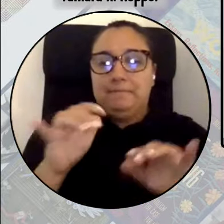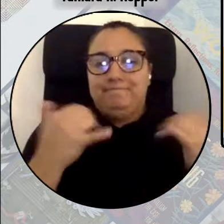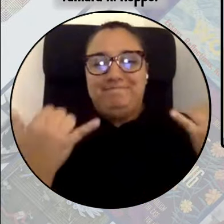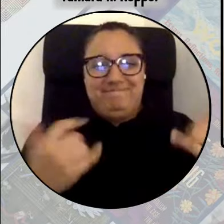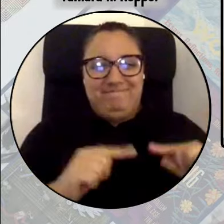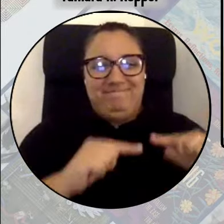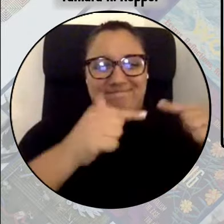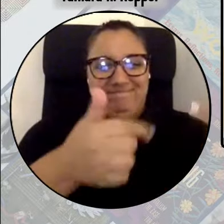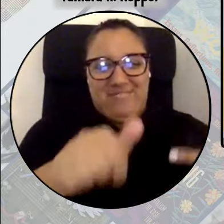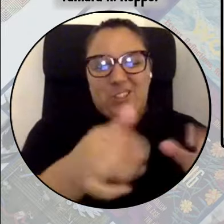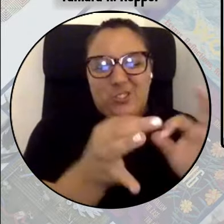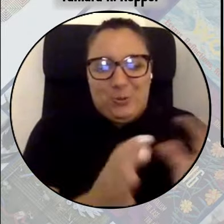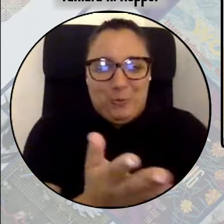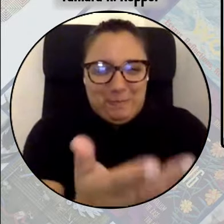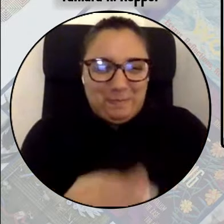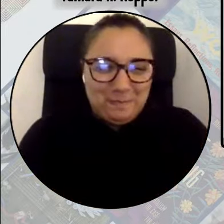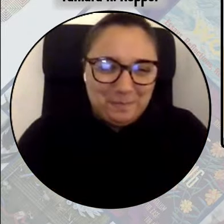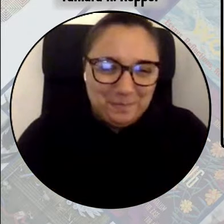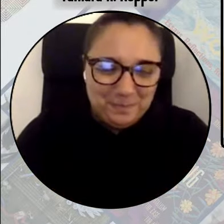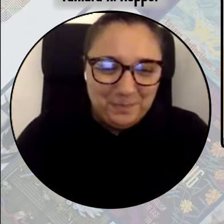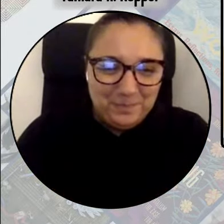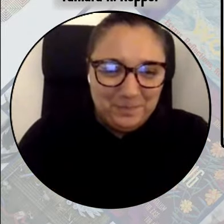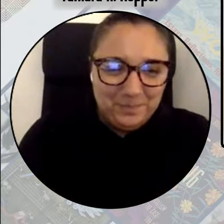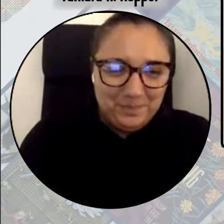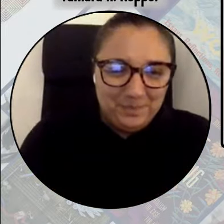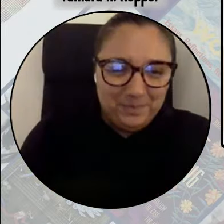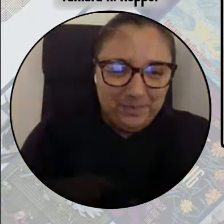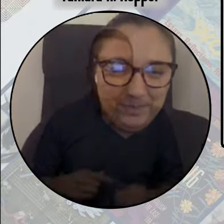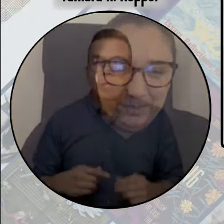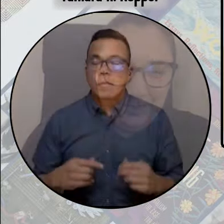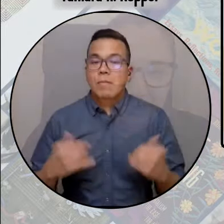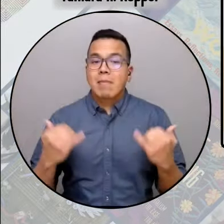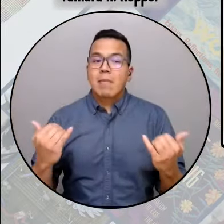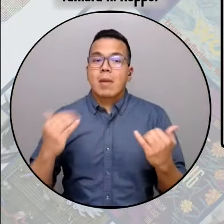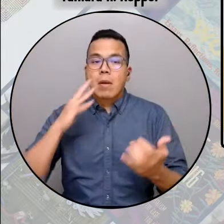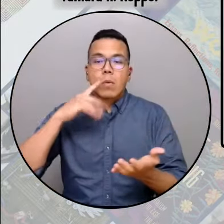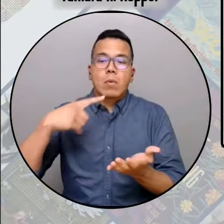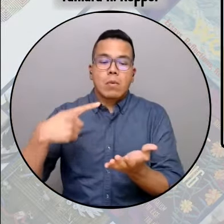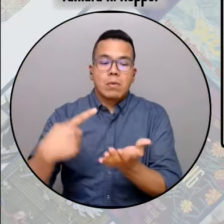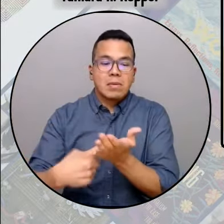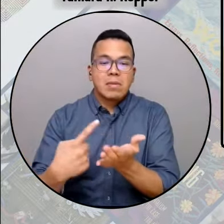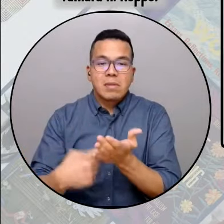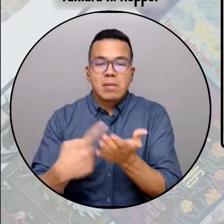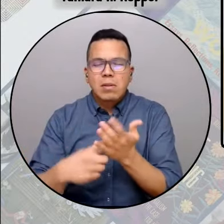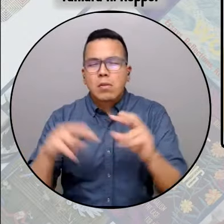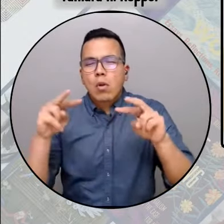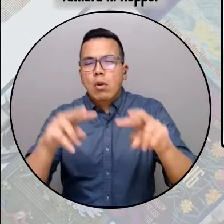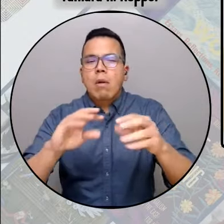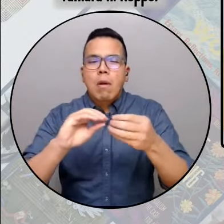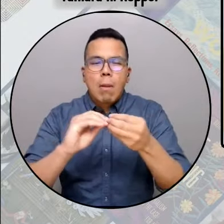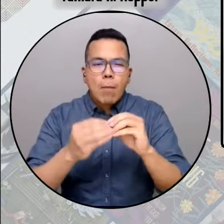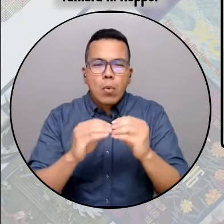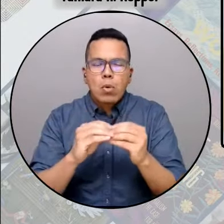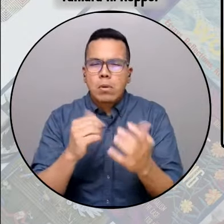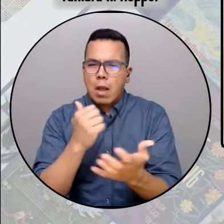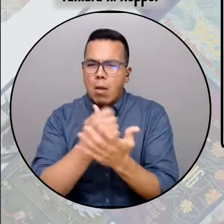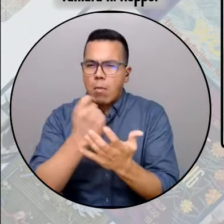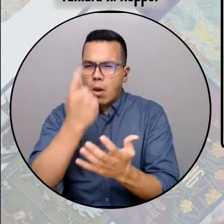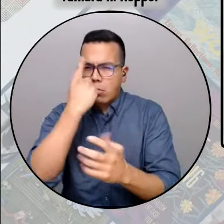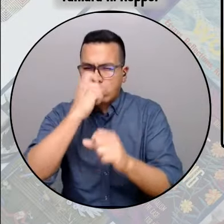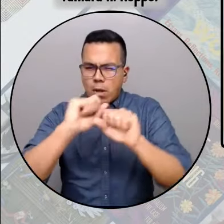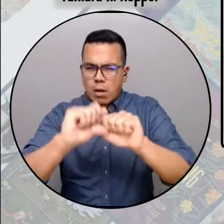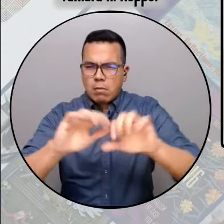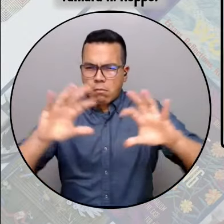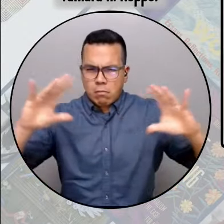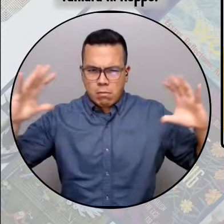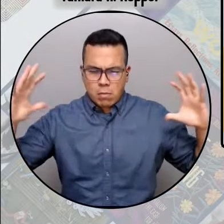kind of our data literacy. And what I mean by that is, yes, we're going to be looking at some numbers and all that good stuff, but we're also going to be thinking about